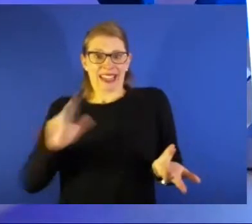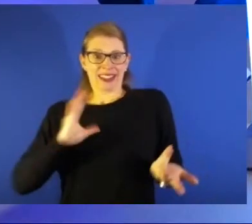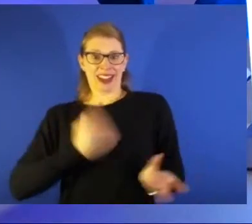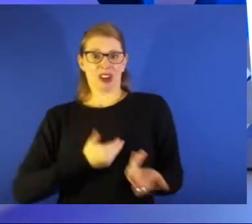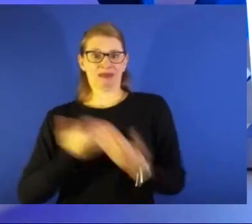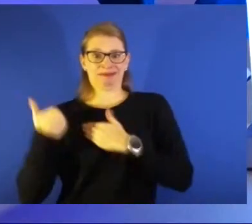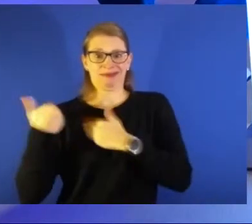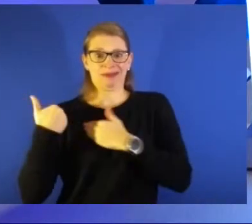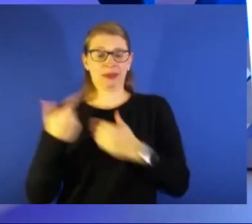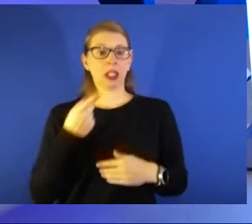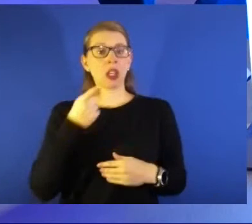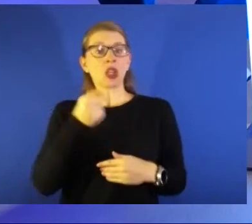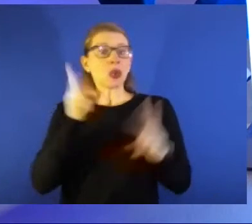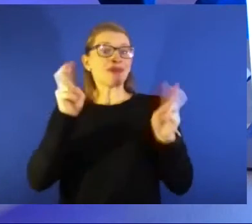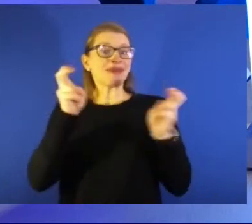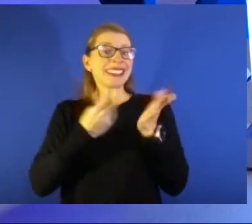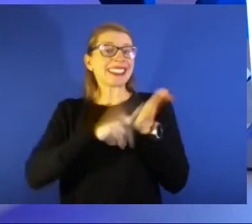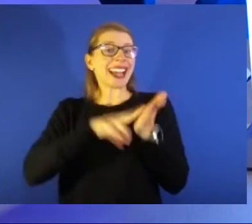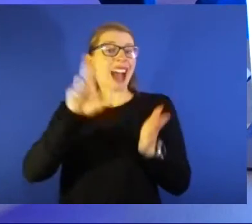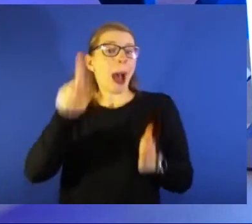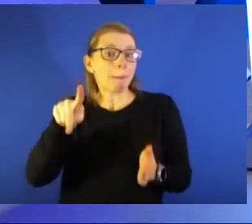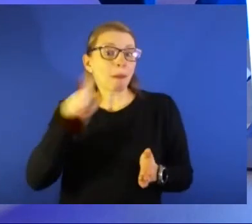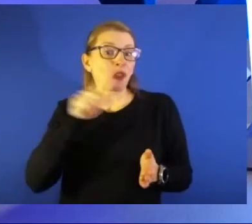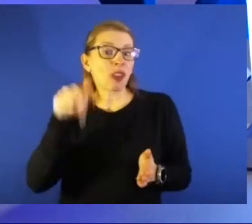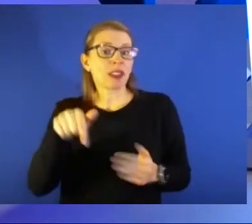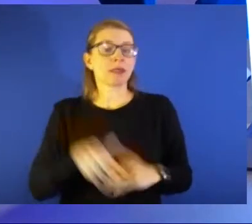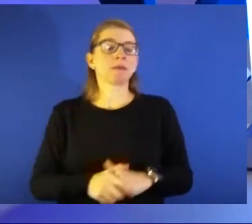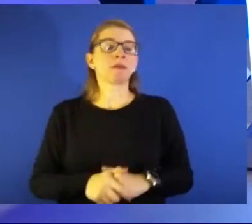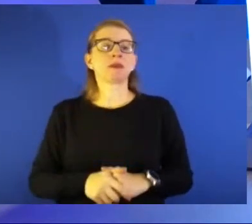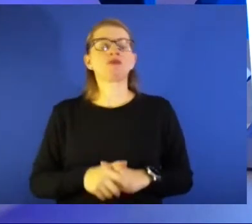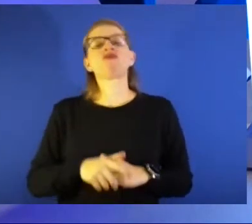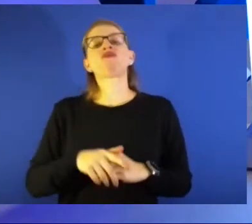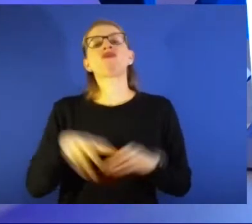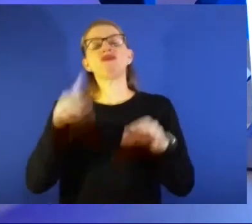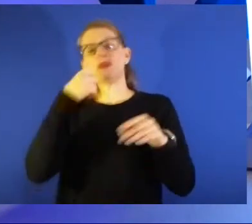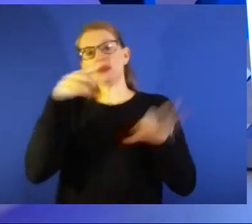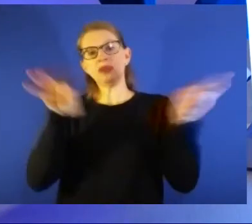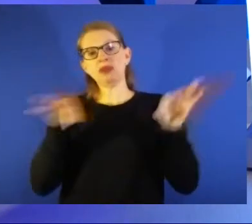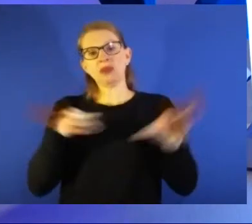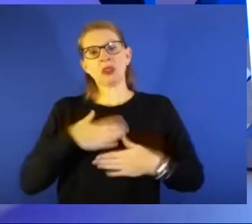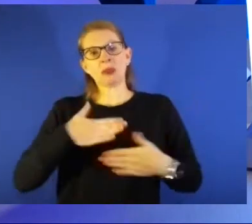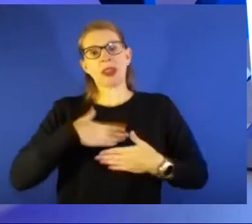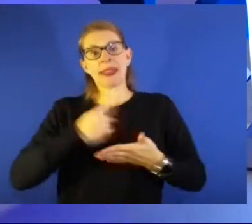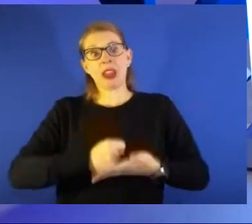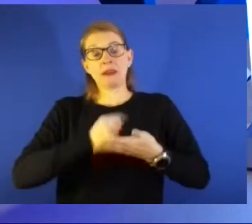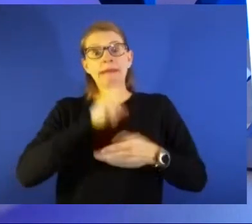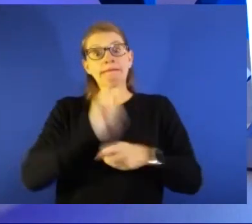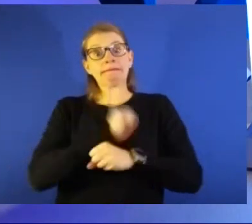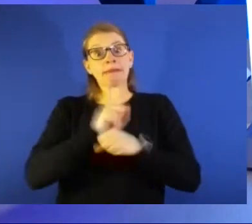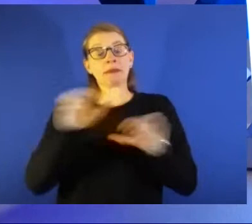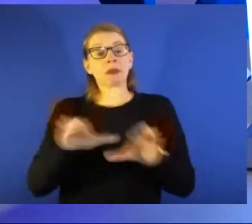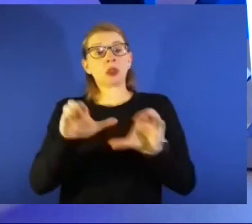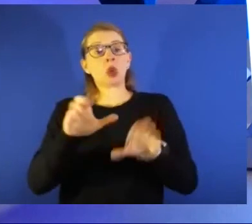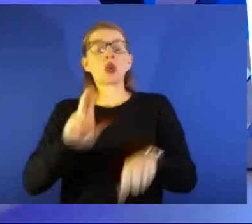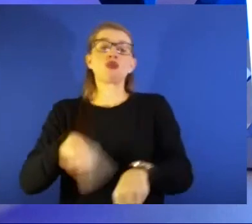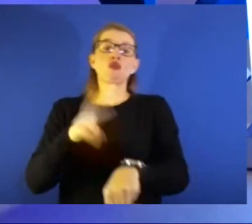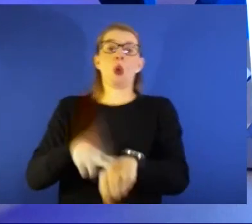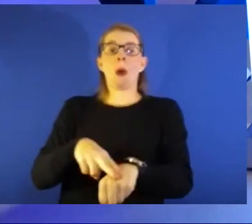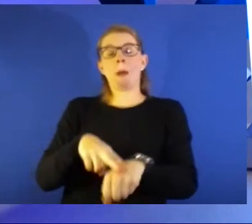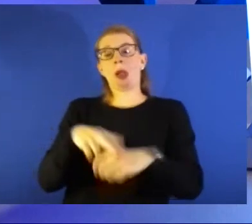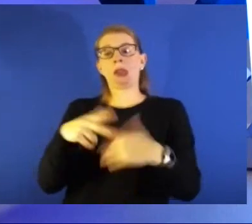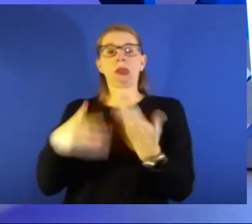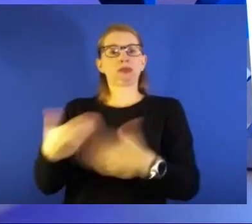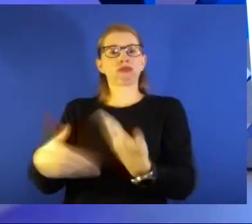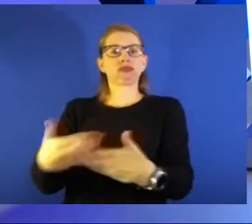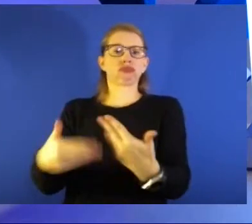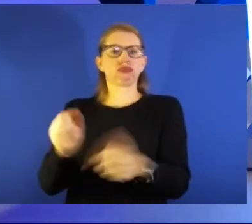signed up for this, I mean, and I think, and I want you to tell us a little bit about respiratory therapists and what they actually do in a normal state of being. But I mean,